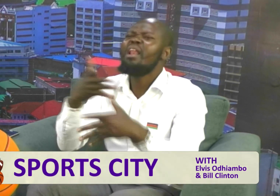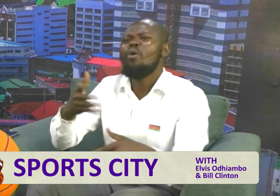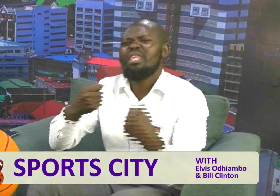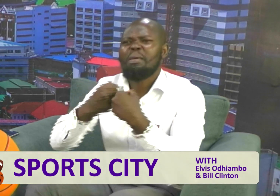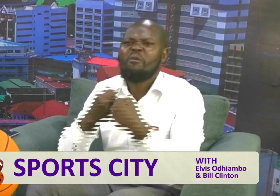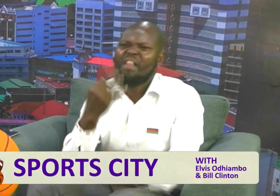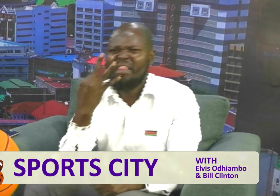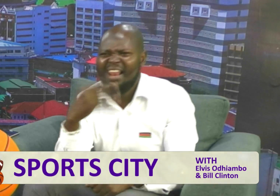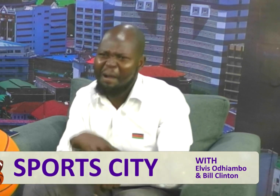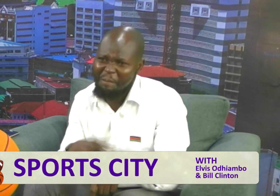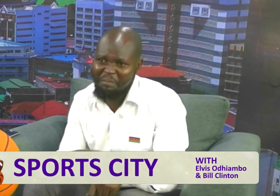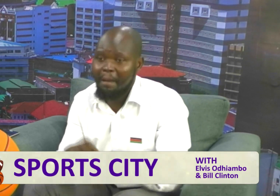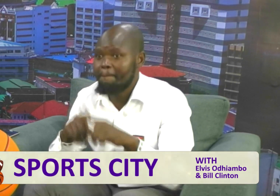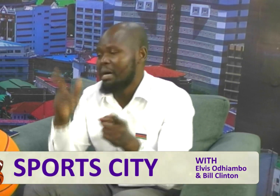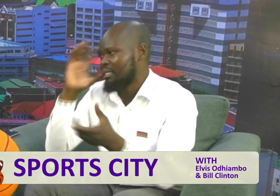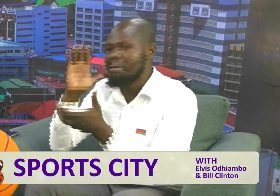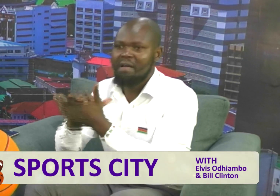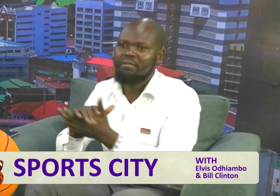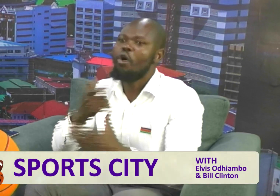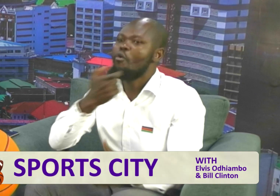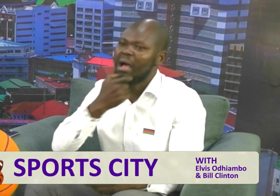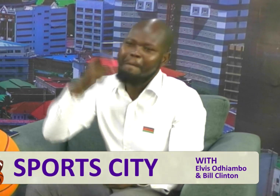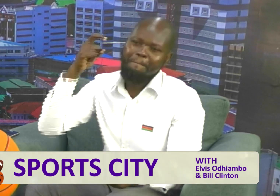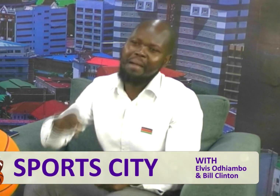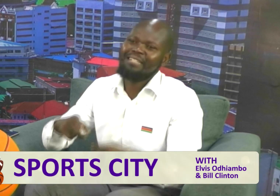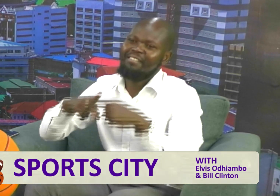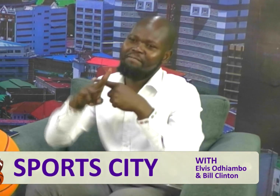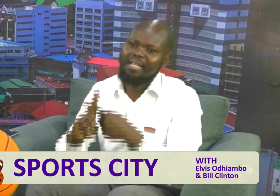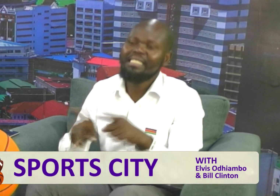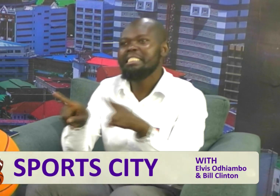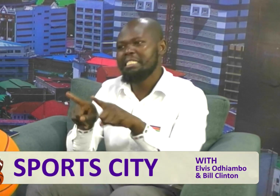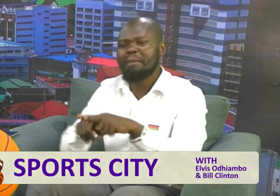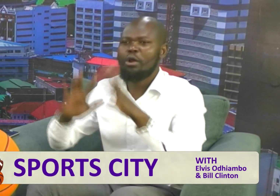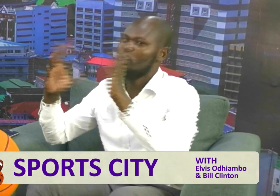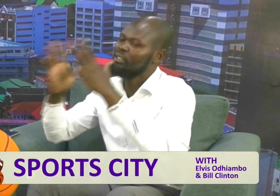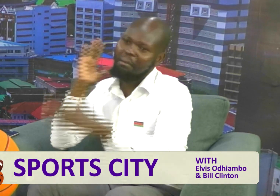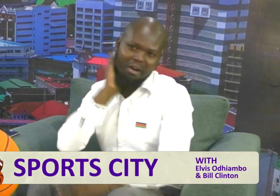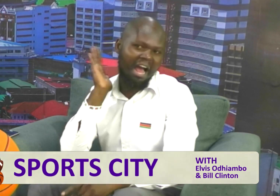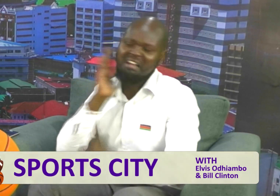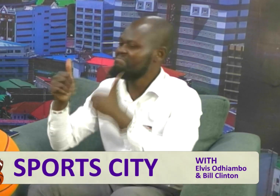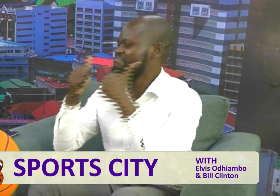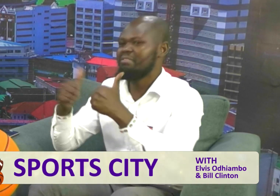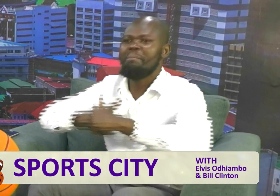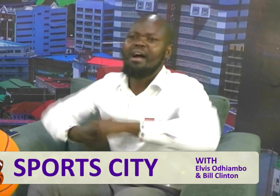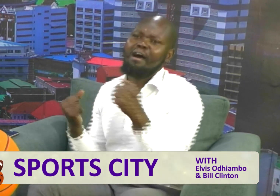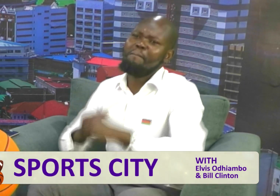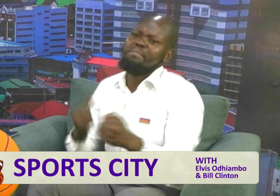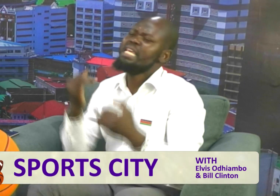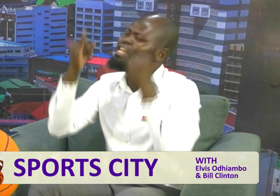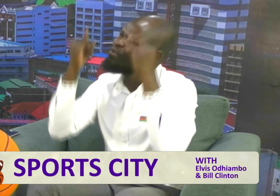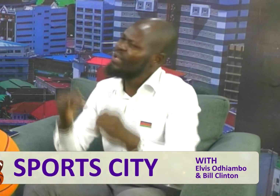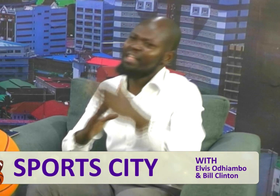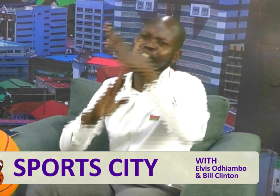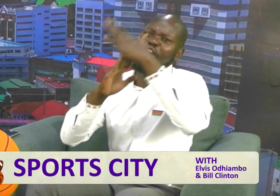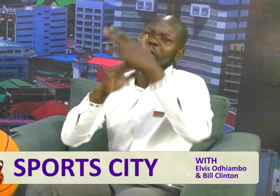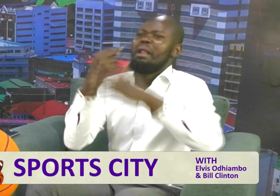just let us give them more time and right. let us give them more games. But I believe for Gor Mahia to retain its